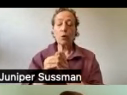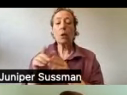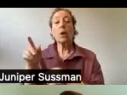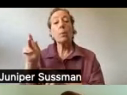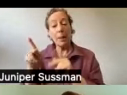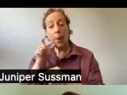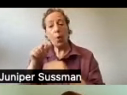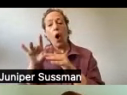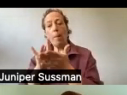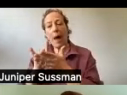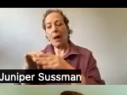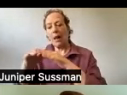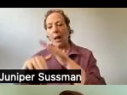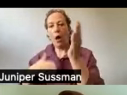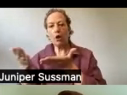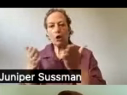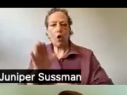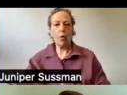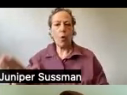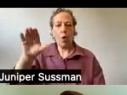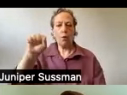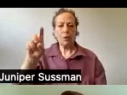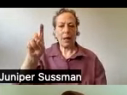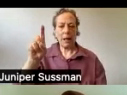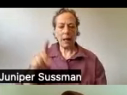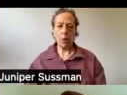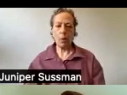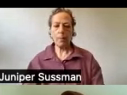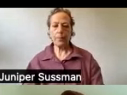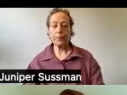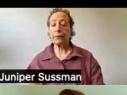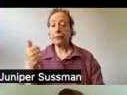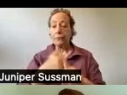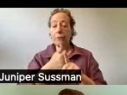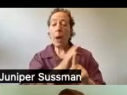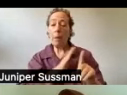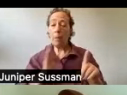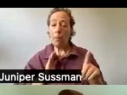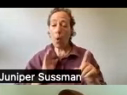underserved individuals throughout San Diego County. He is board certified